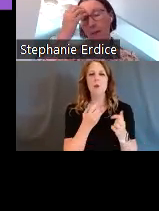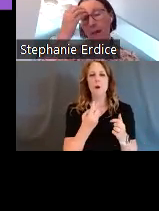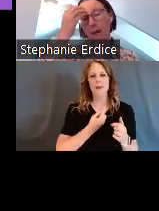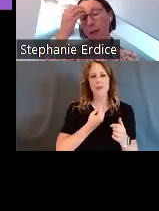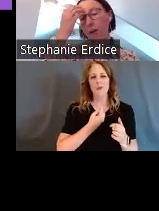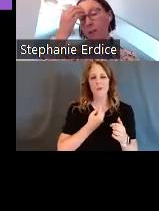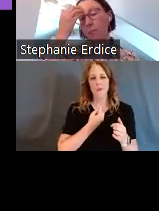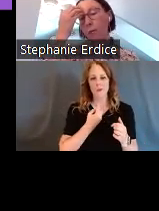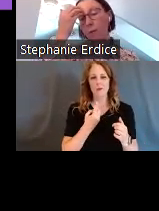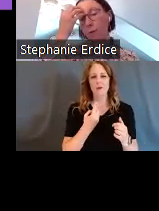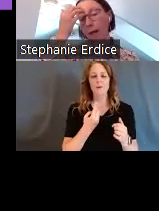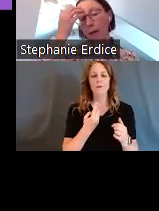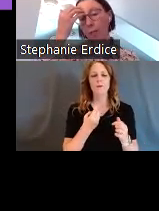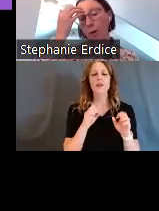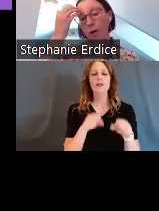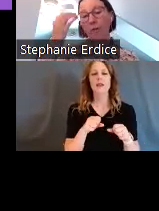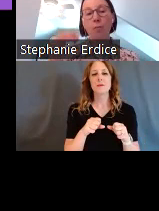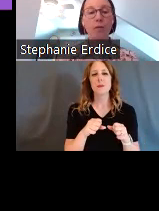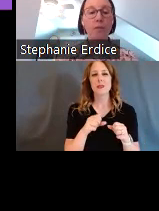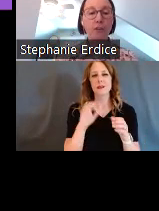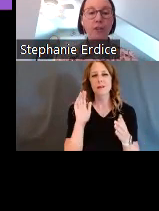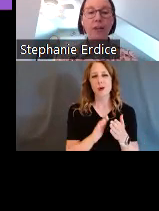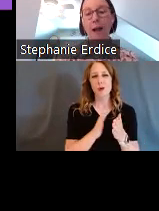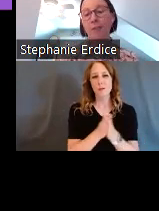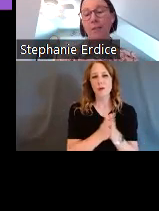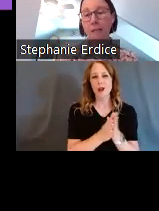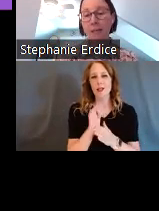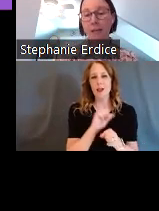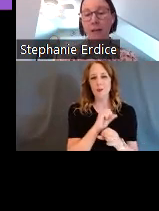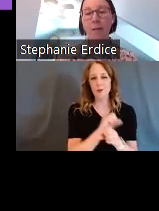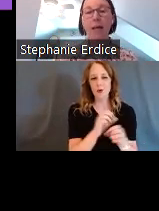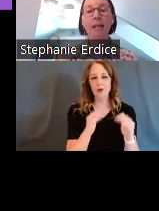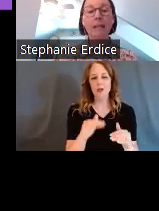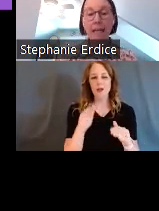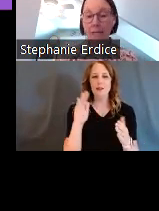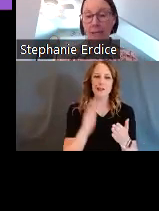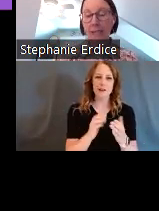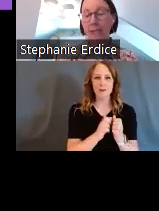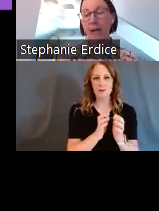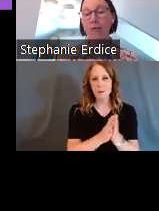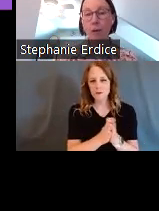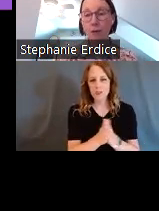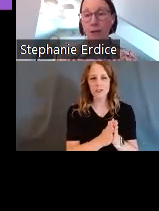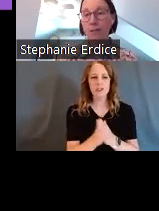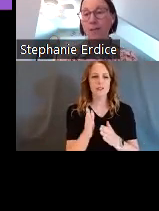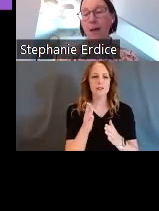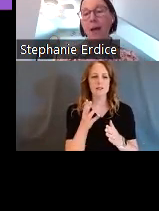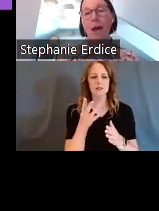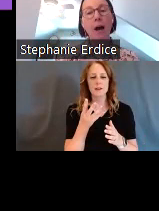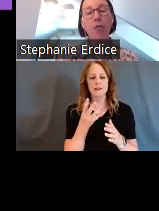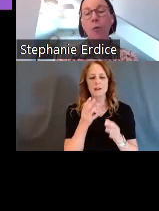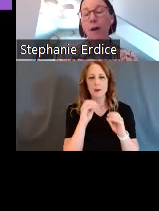the time, can cause poor morale at work, low motivation, absenteeism, lateness, lack of